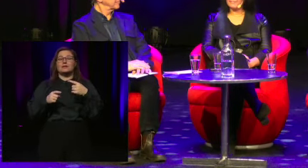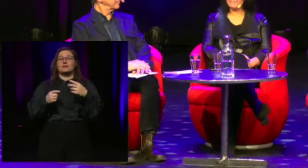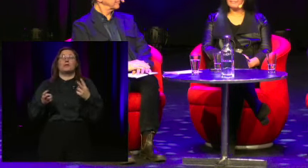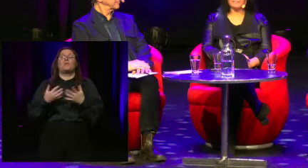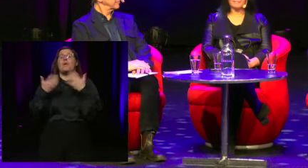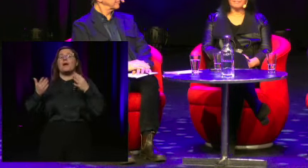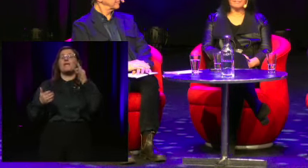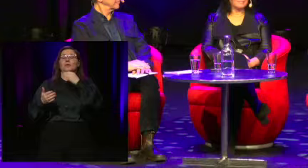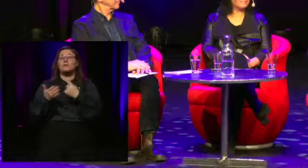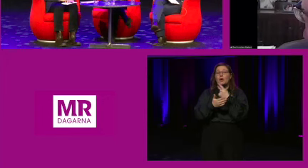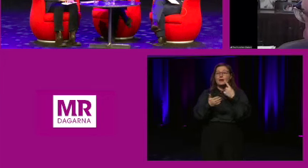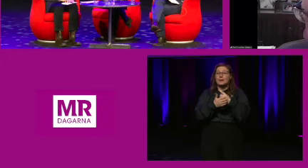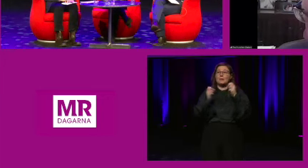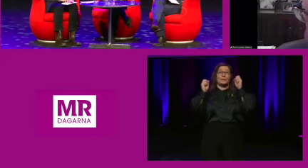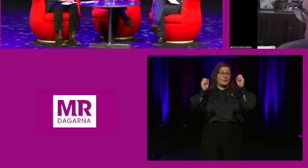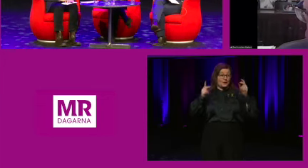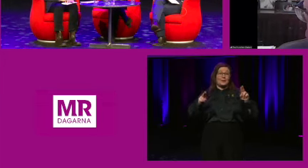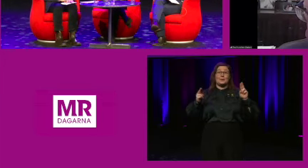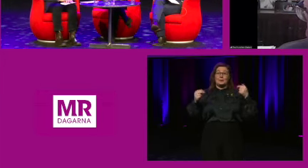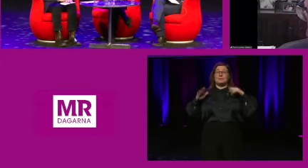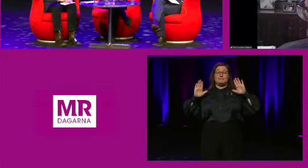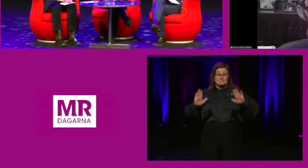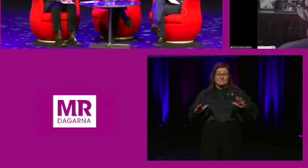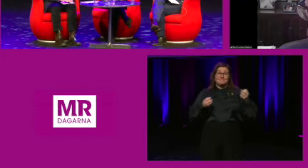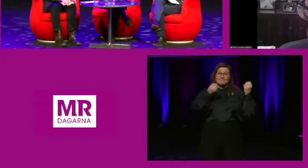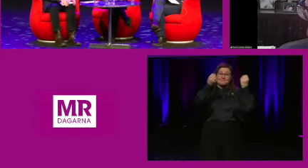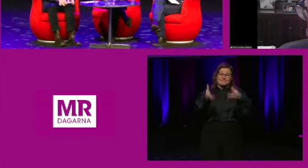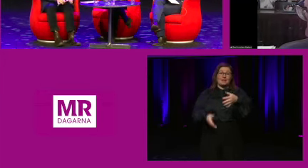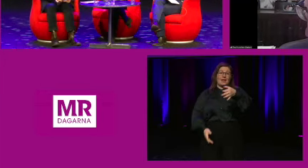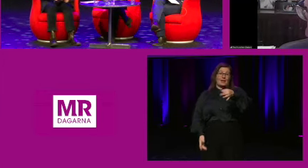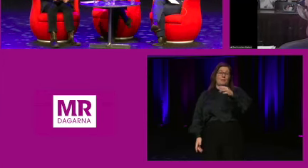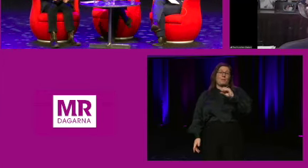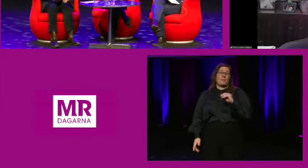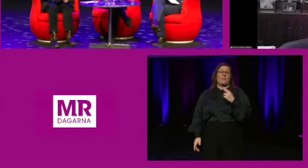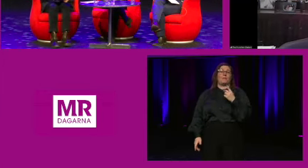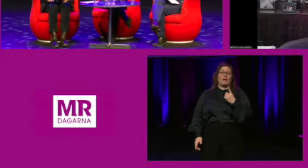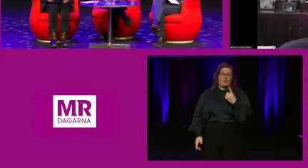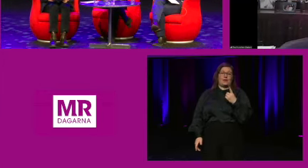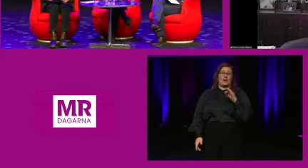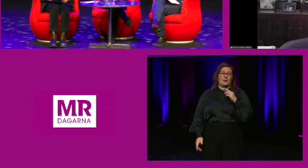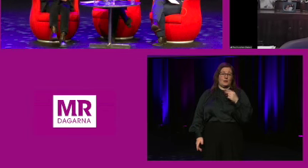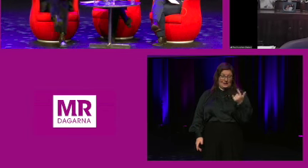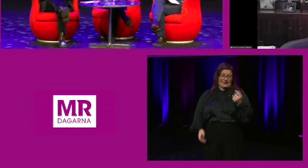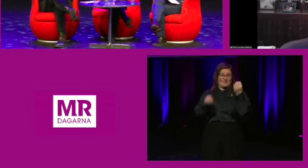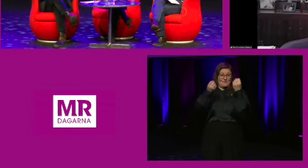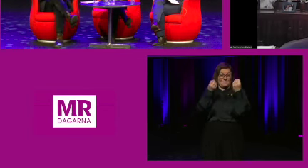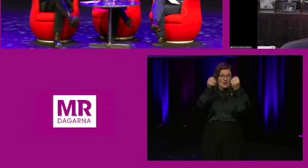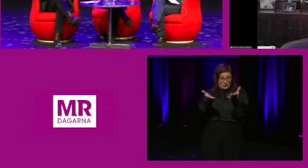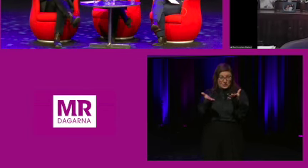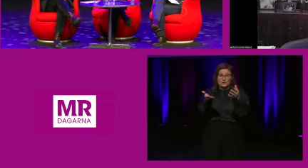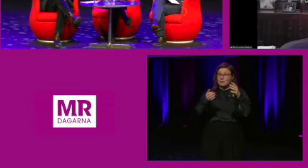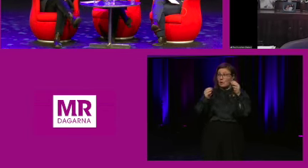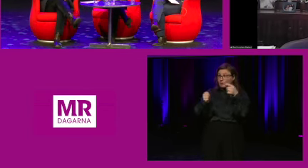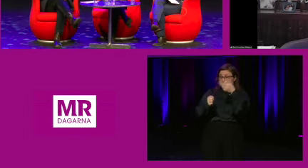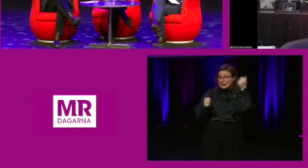no further notice, I would just like to give the floor to Paul Hunt, and I hope that you can all give him a very